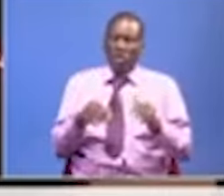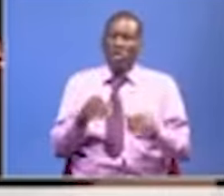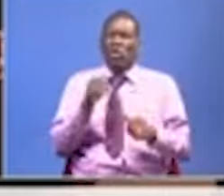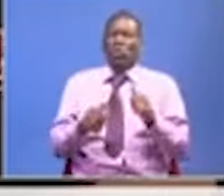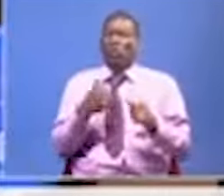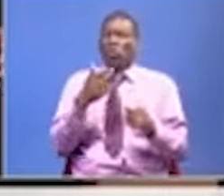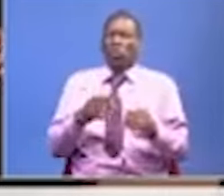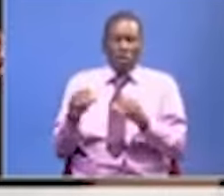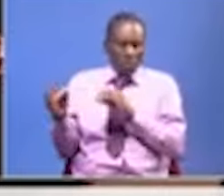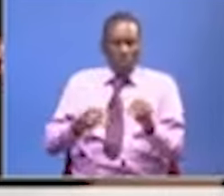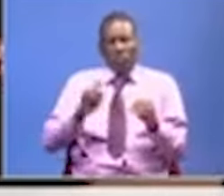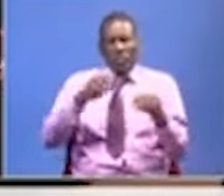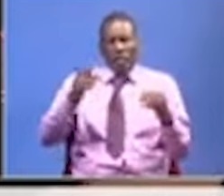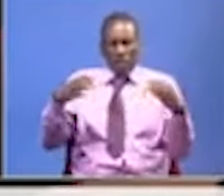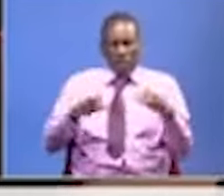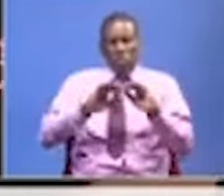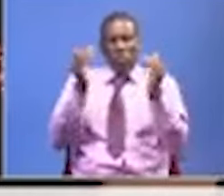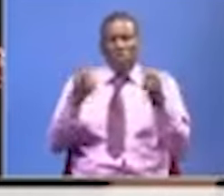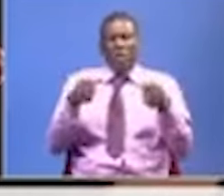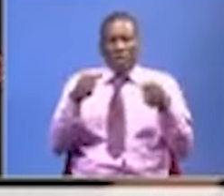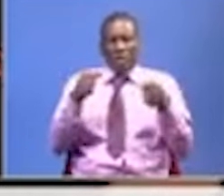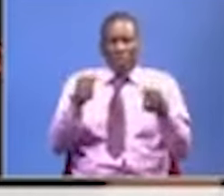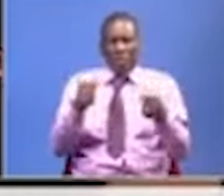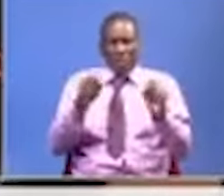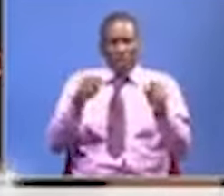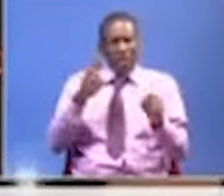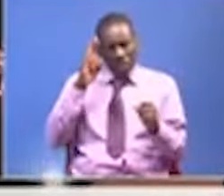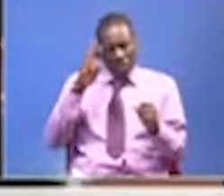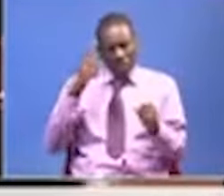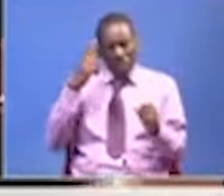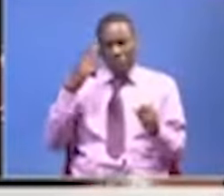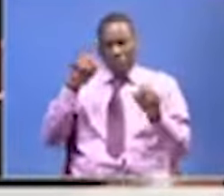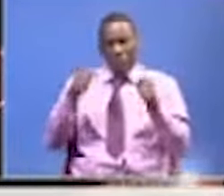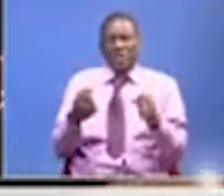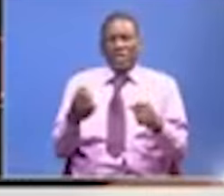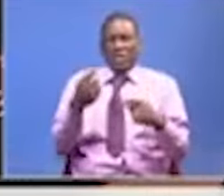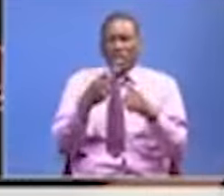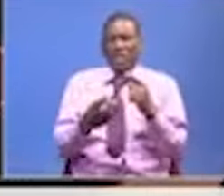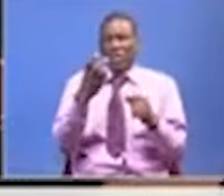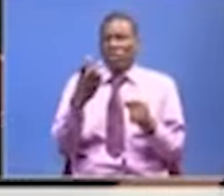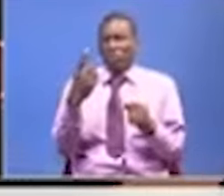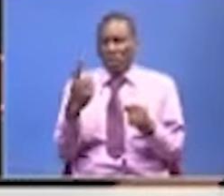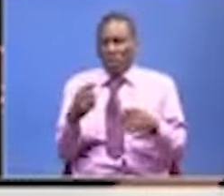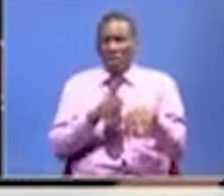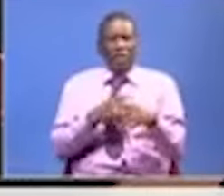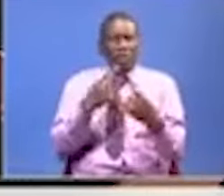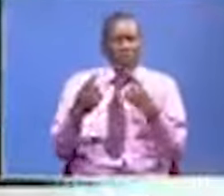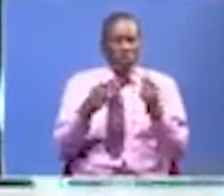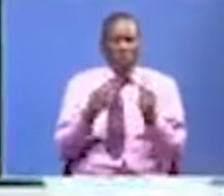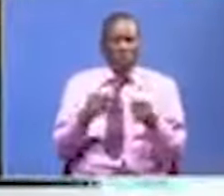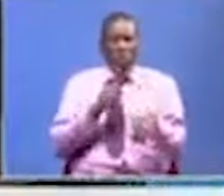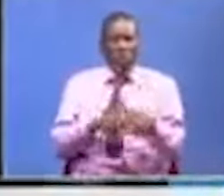to a World Cup? In my wildest dreams, yes. Back in 2021, when we spoke, when I got the